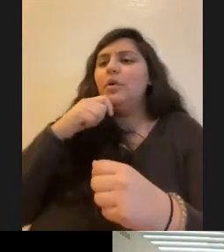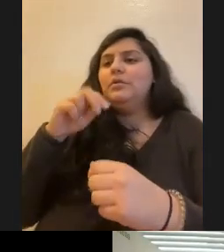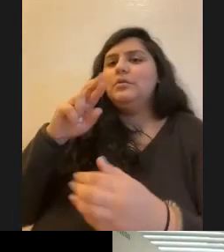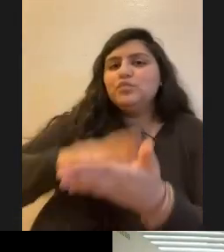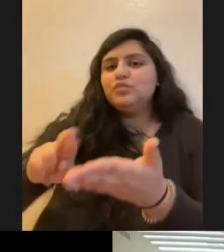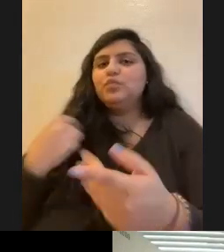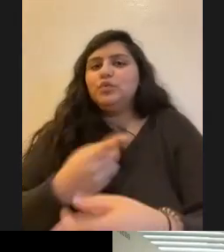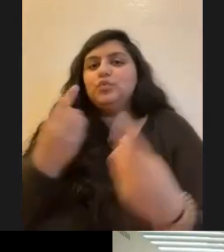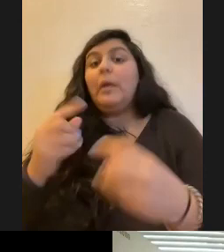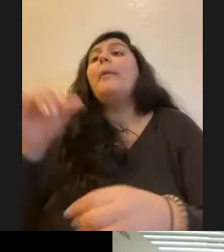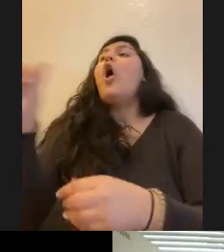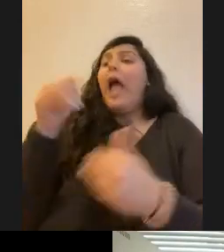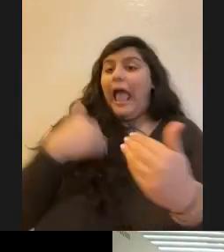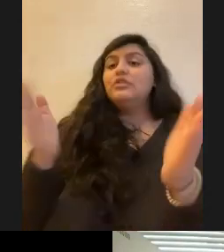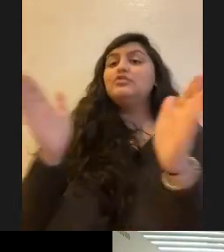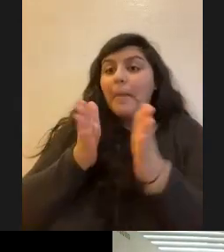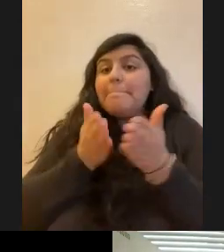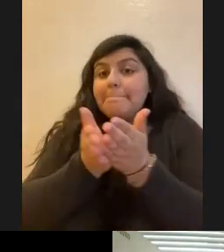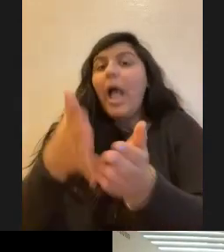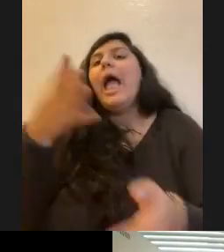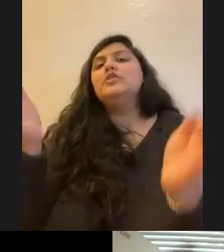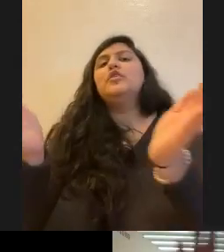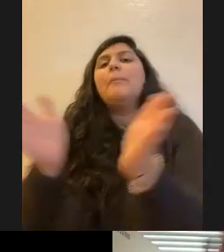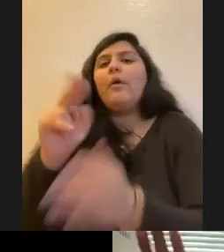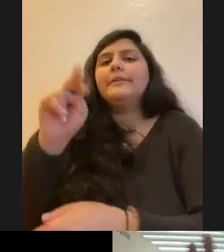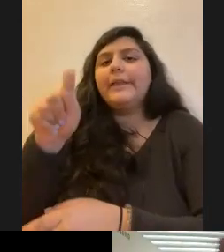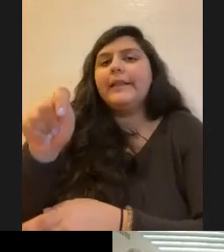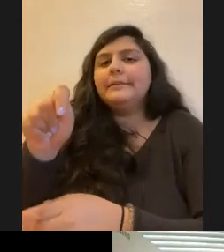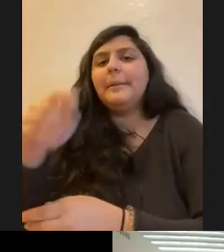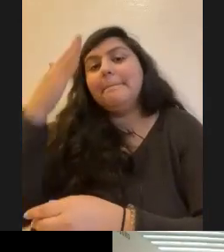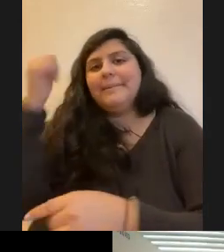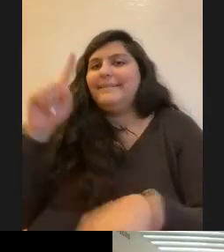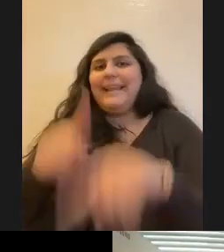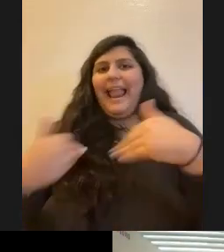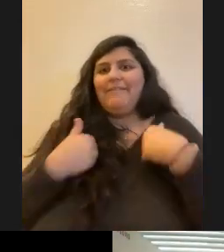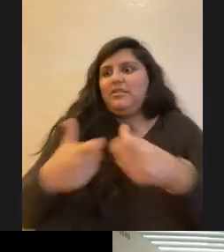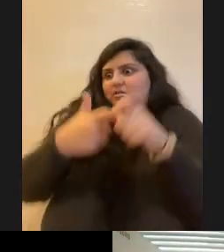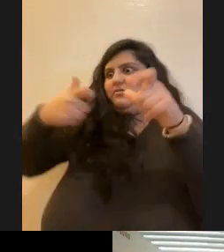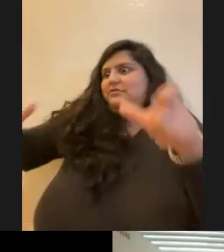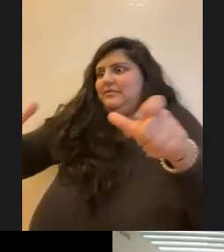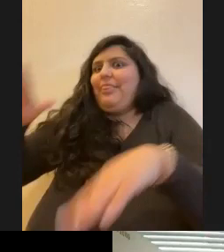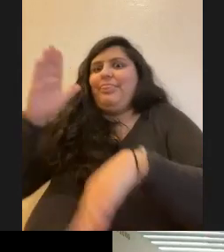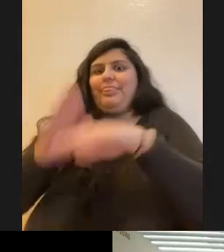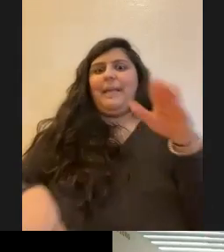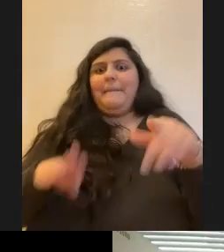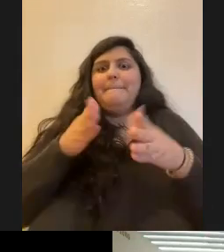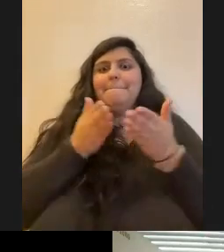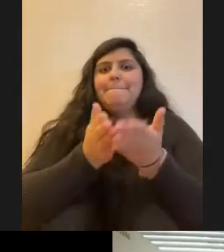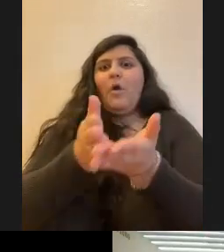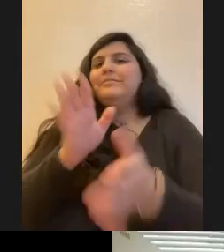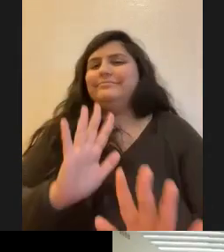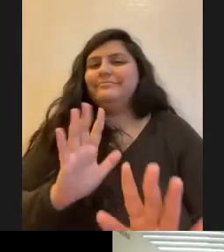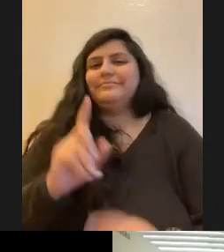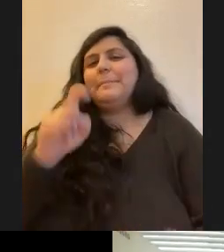use our smaller nets on that boat, since we can't have a net that's bigger than the boat.